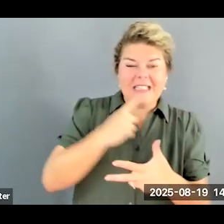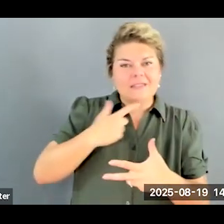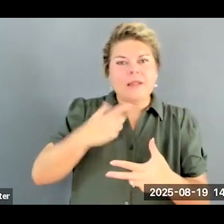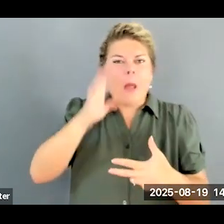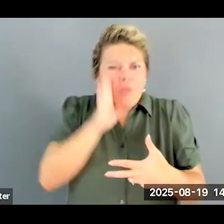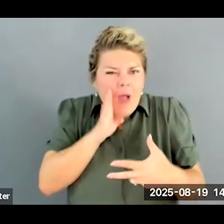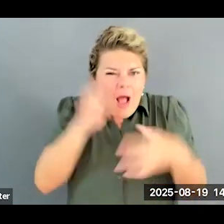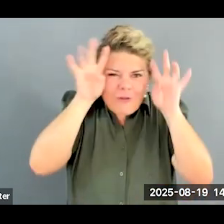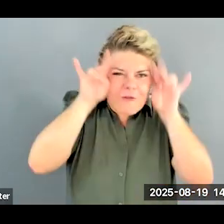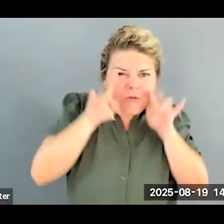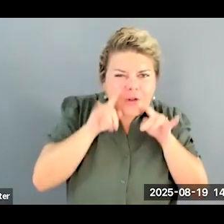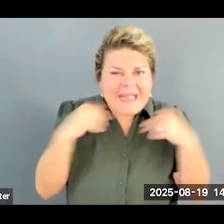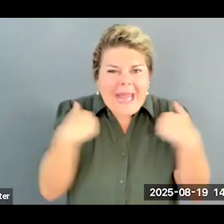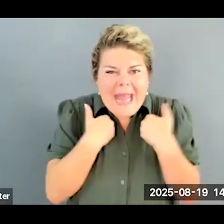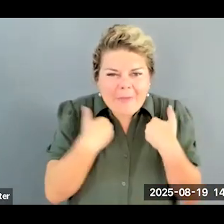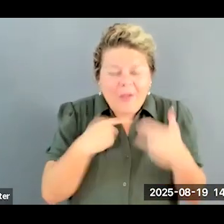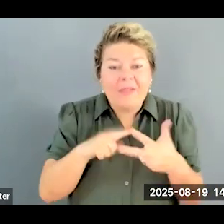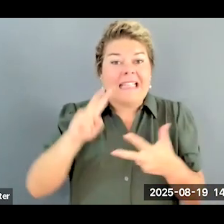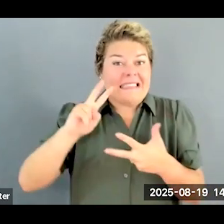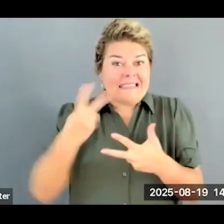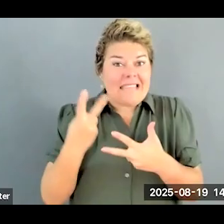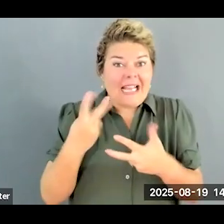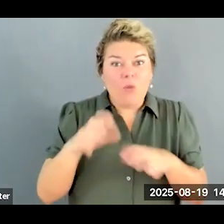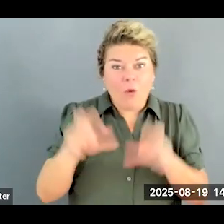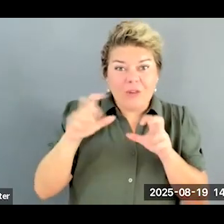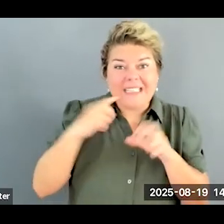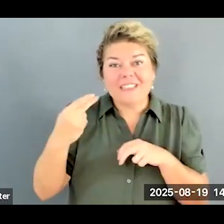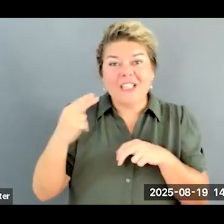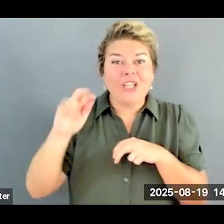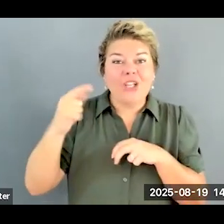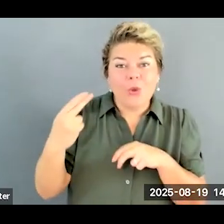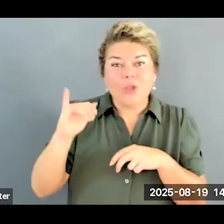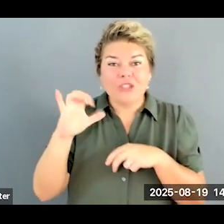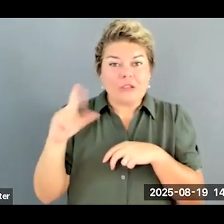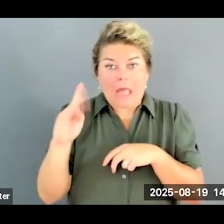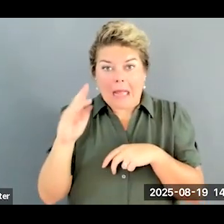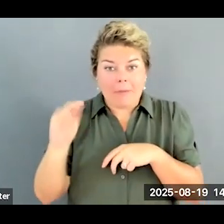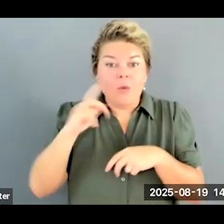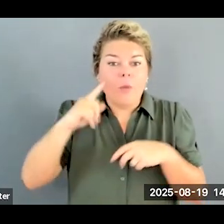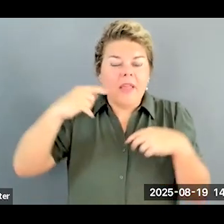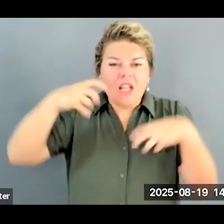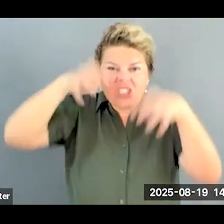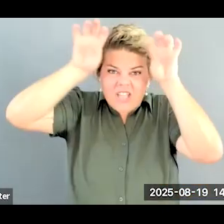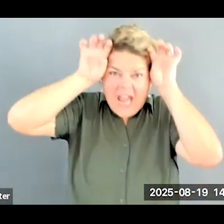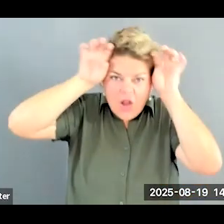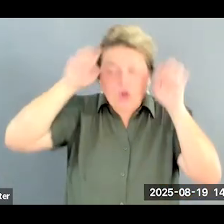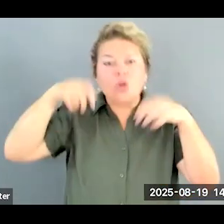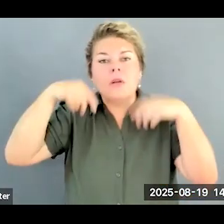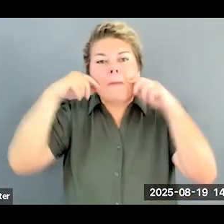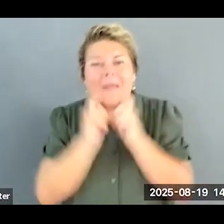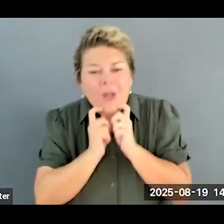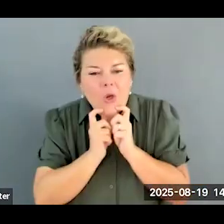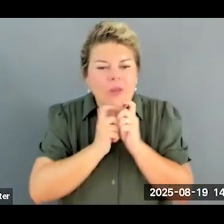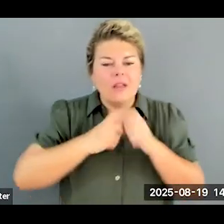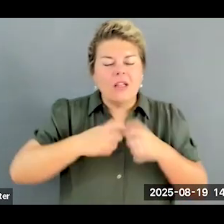furry Wolverine animal. The second in the middle is Hugh Jackman with disheveled hair, a beard, a white tank top, holding